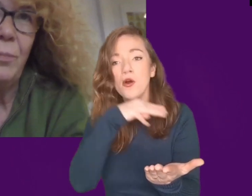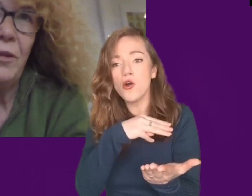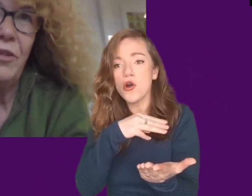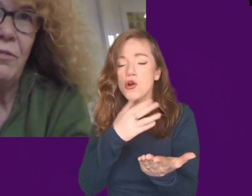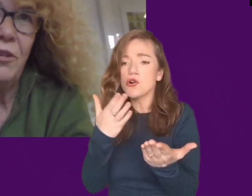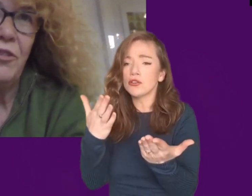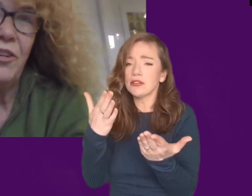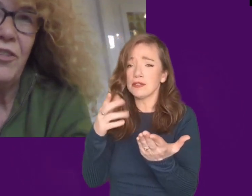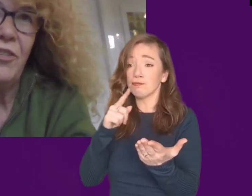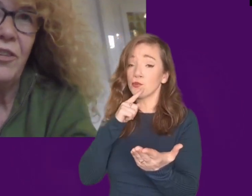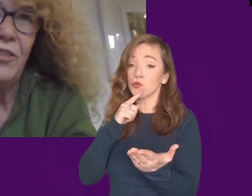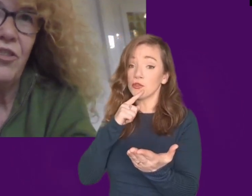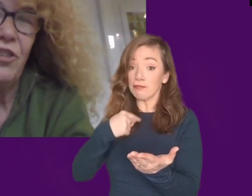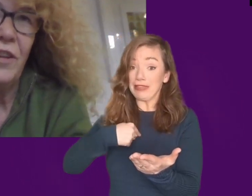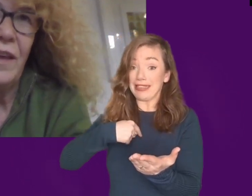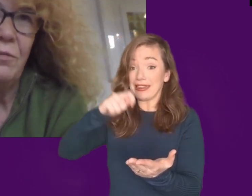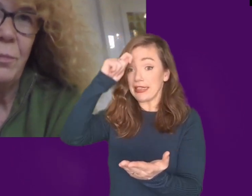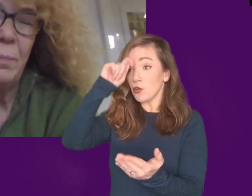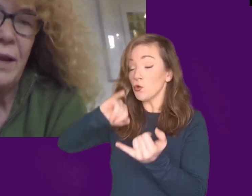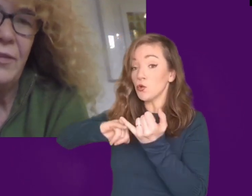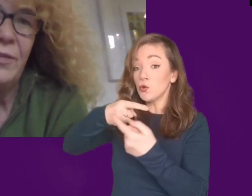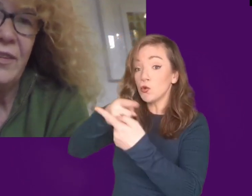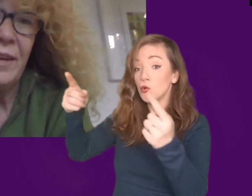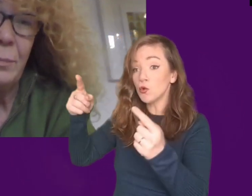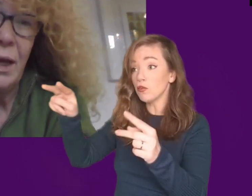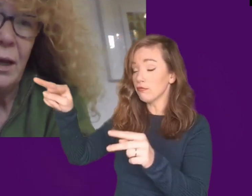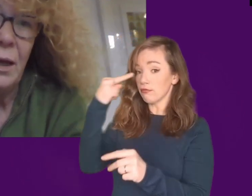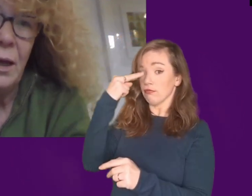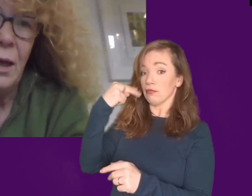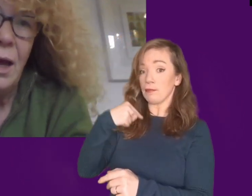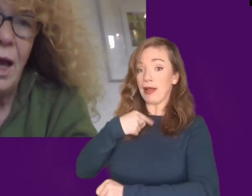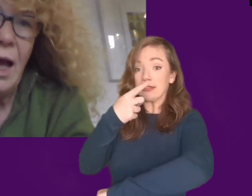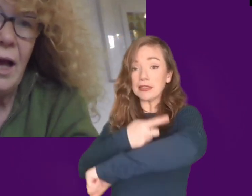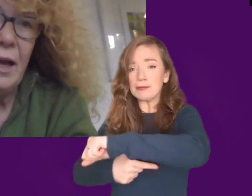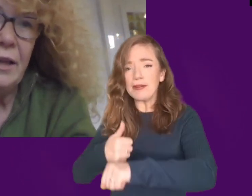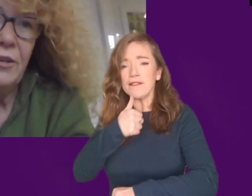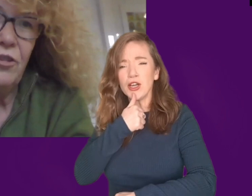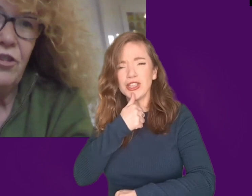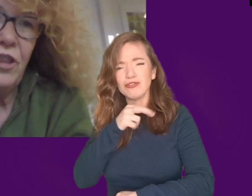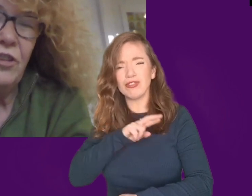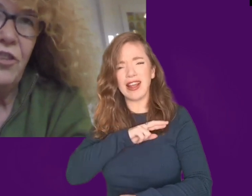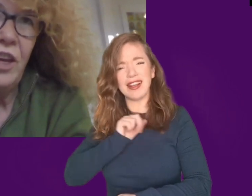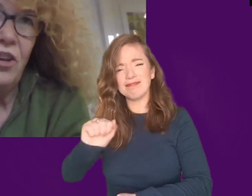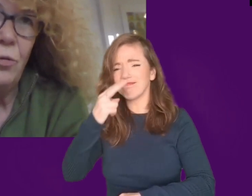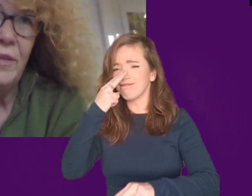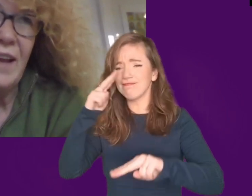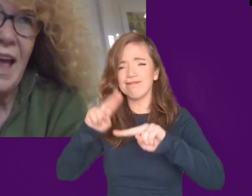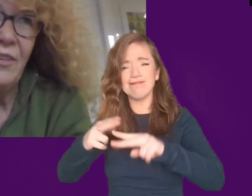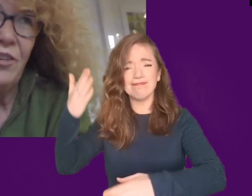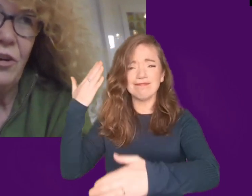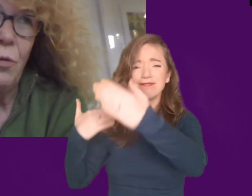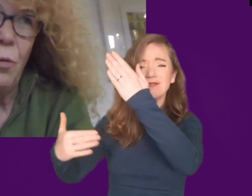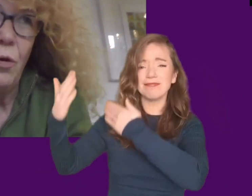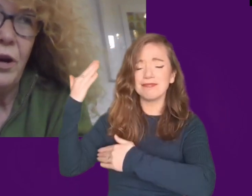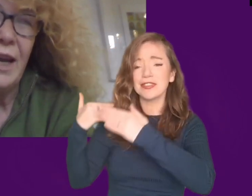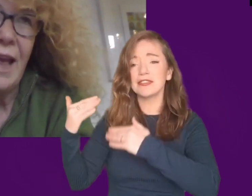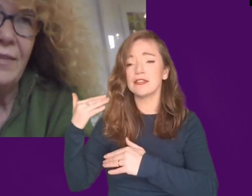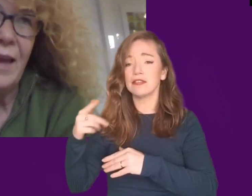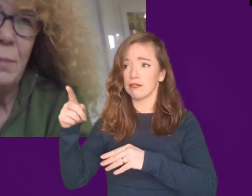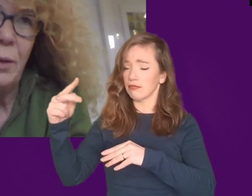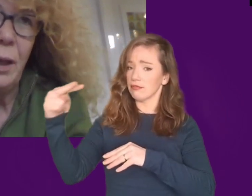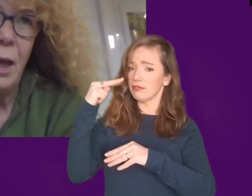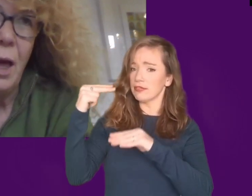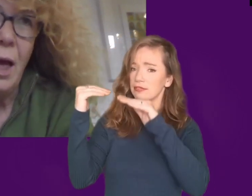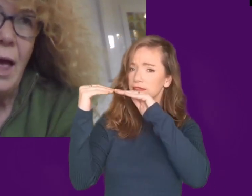the disability first is doing that from a place of stigma, and they're seeing you as lesser or